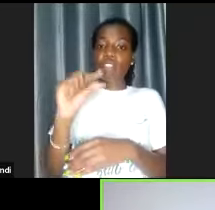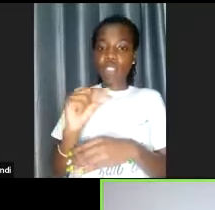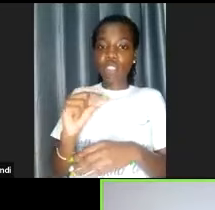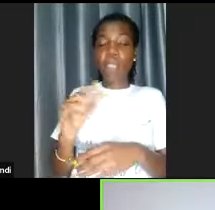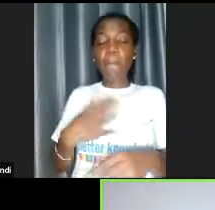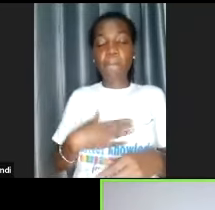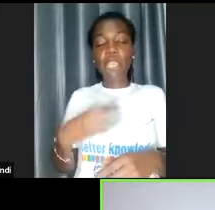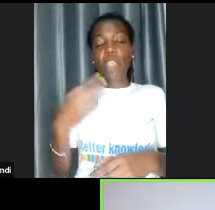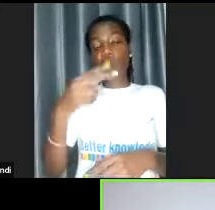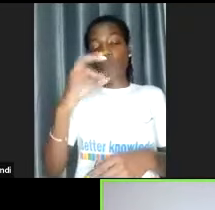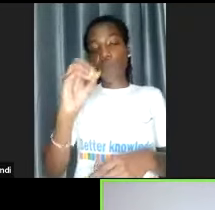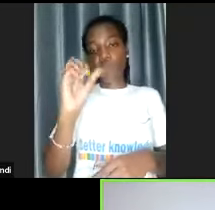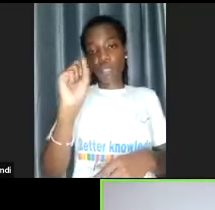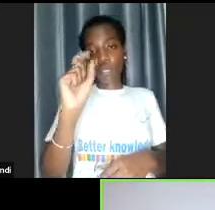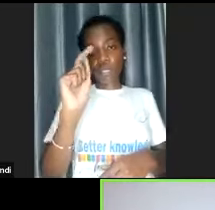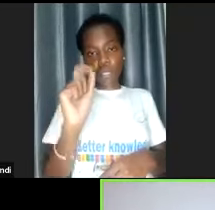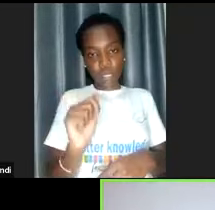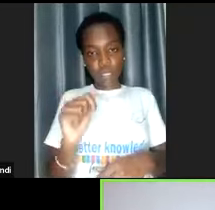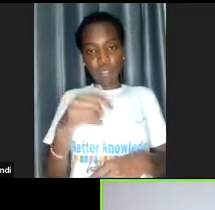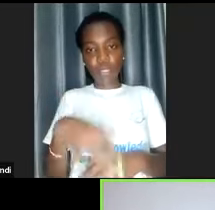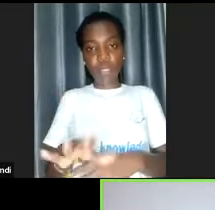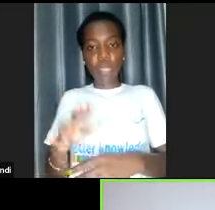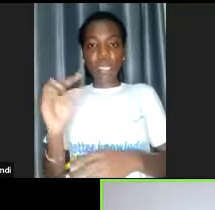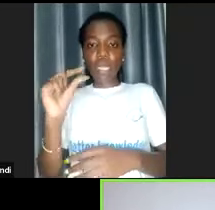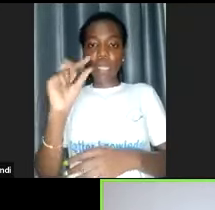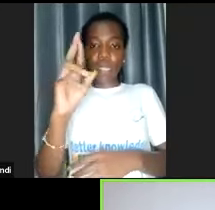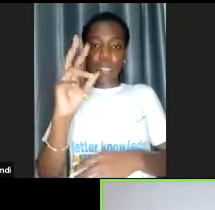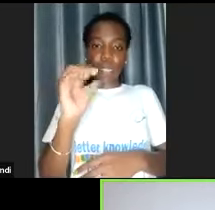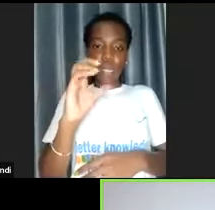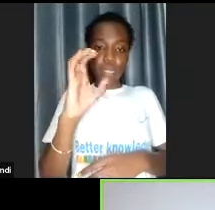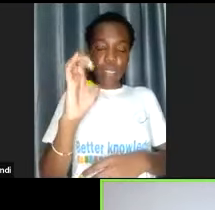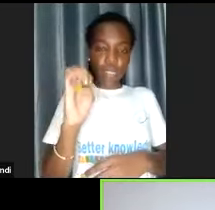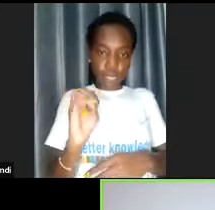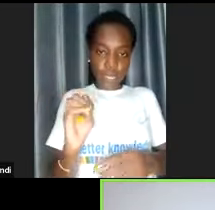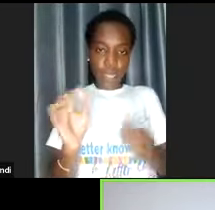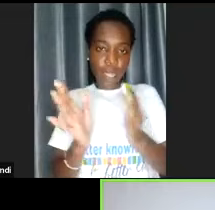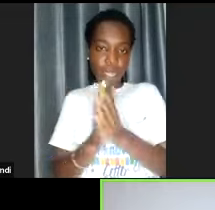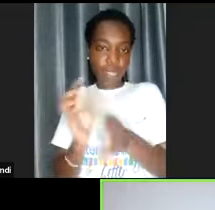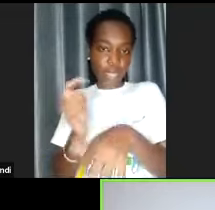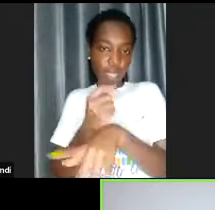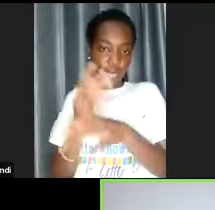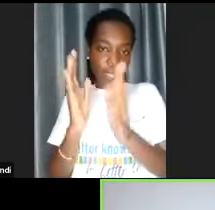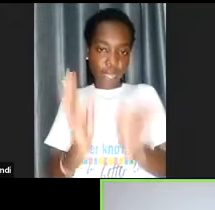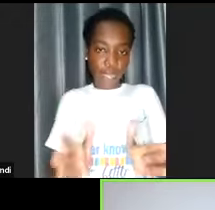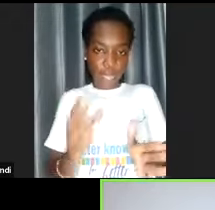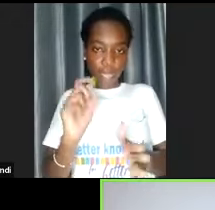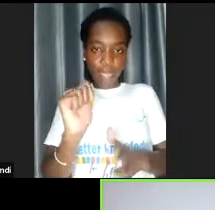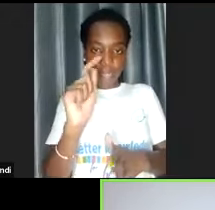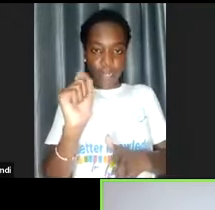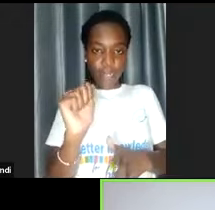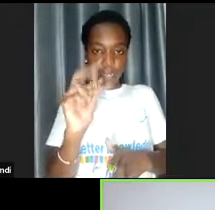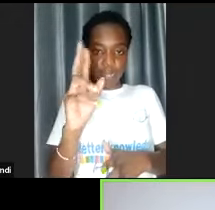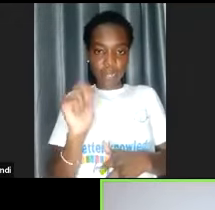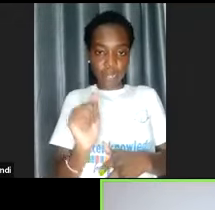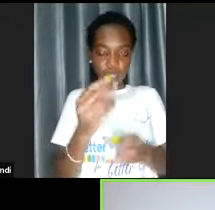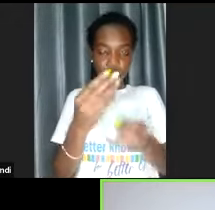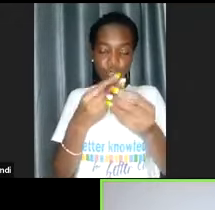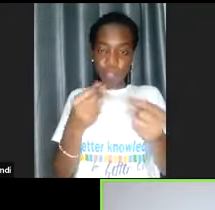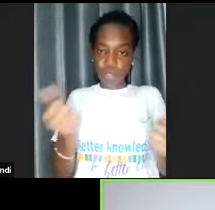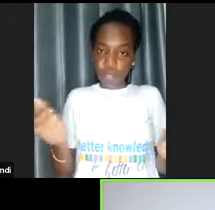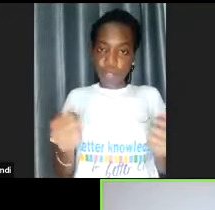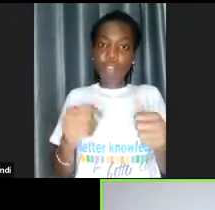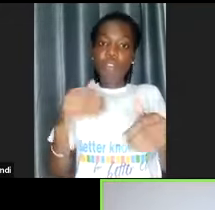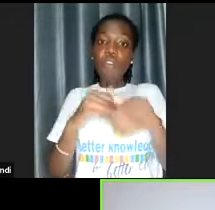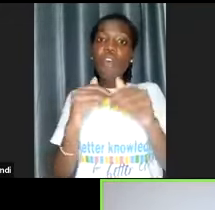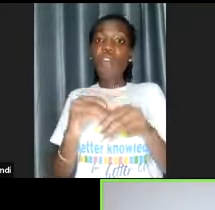Grace Nzula, a HR consultant and trainer at Atara Solutions. And please follow us on Instagram, Atara Solutions.